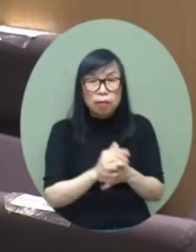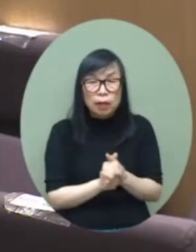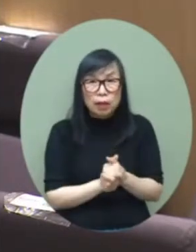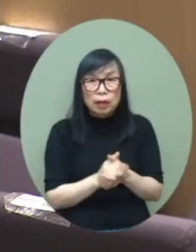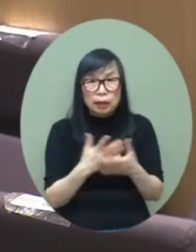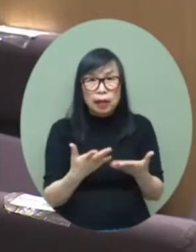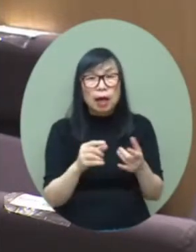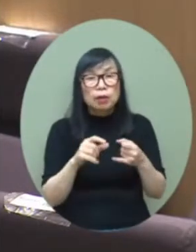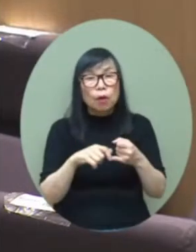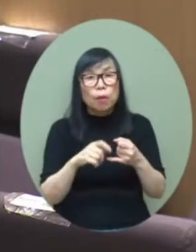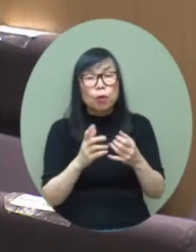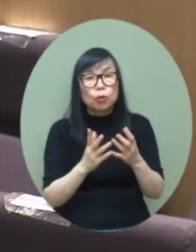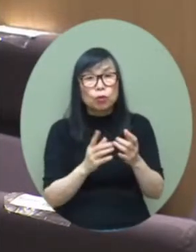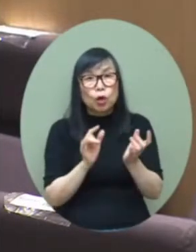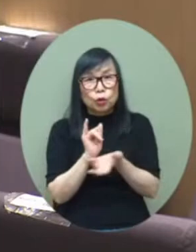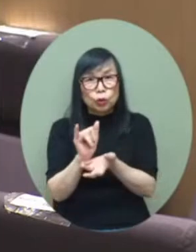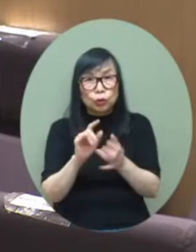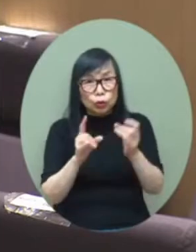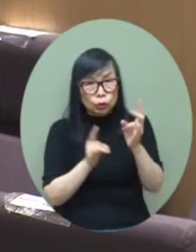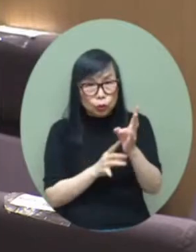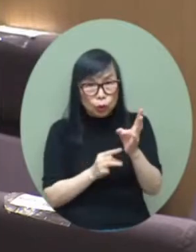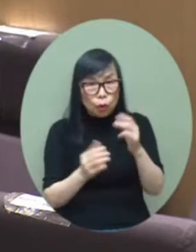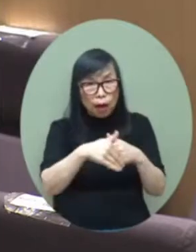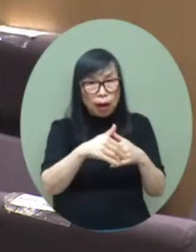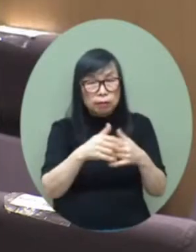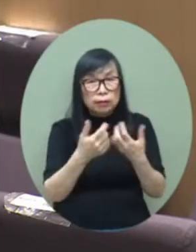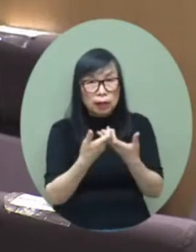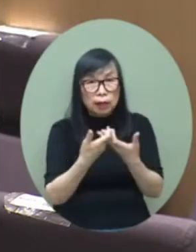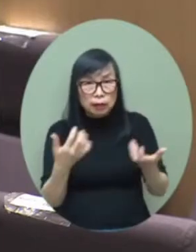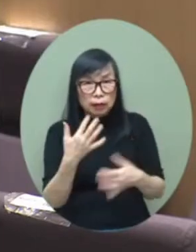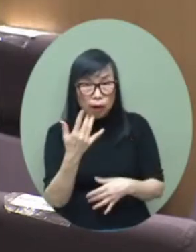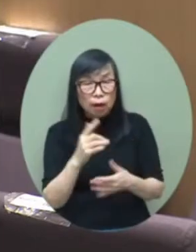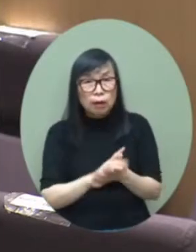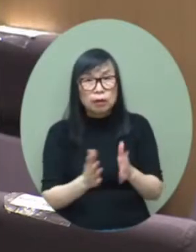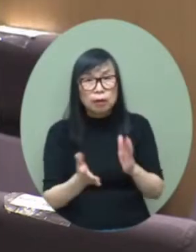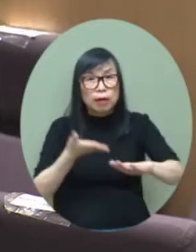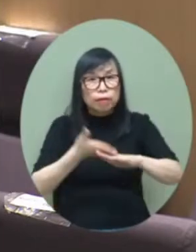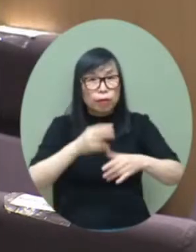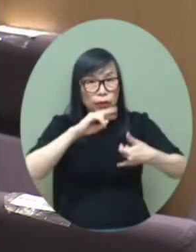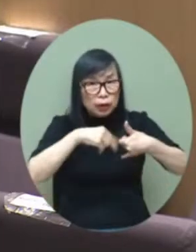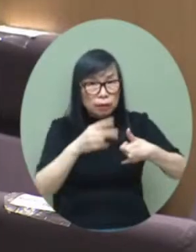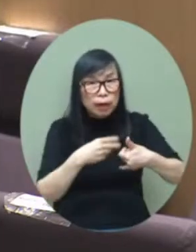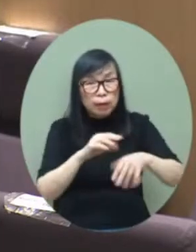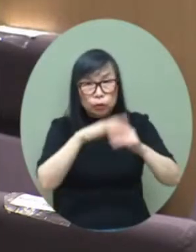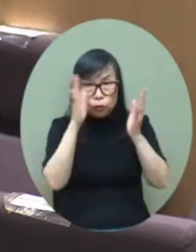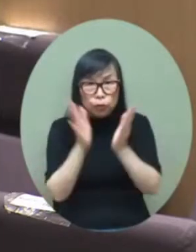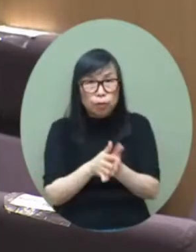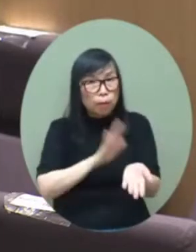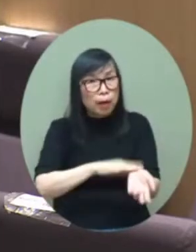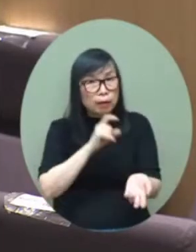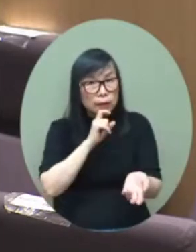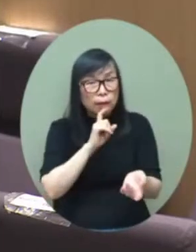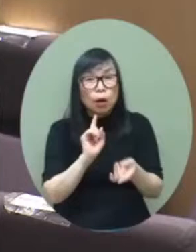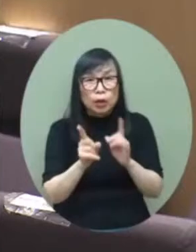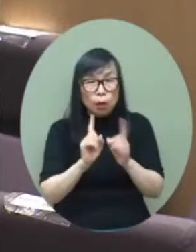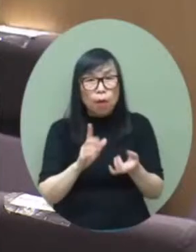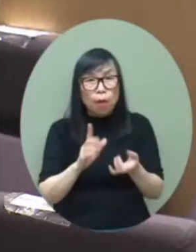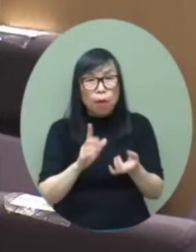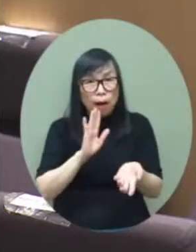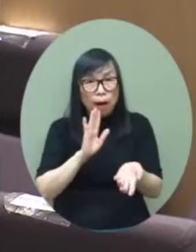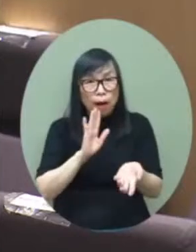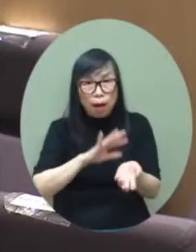departing passengers will be sent to quarantine. How many have been sent to quarantine for quarantine, sent to Penny's Bay for